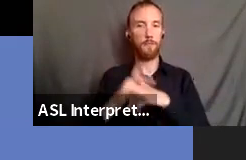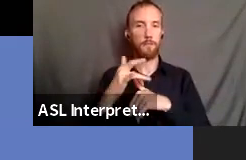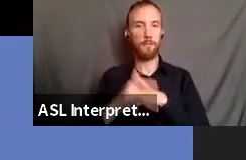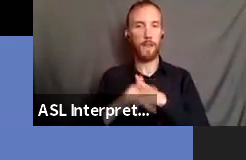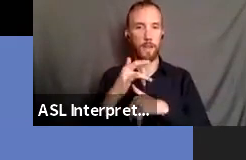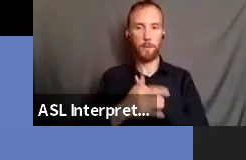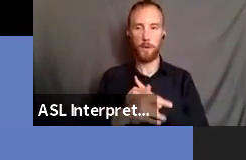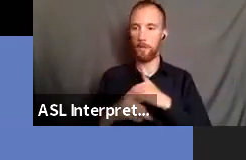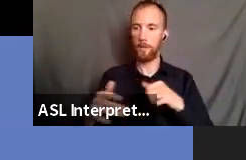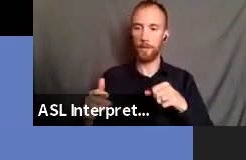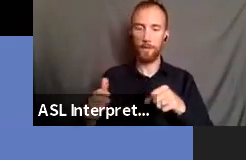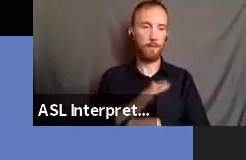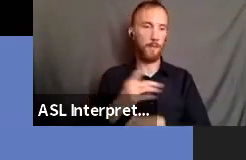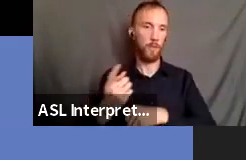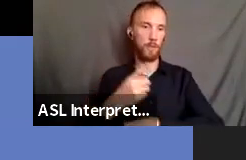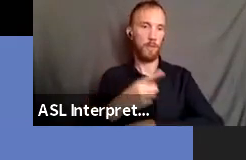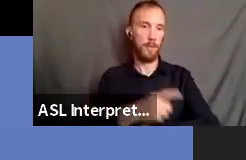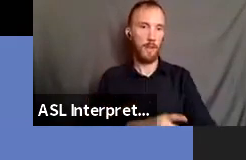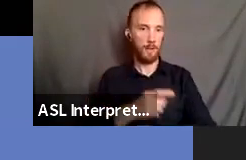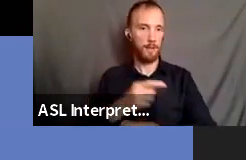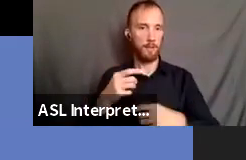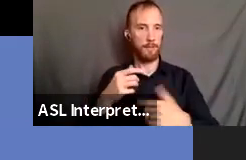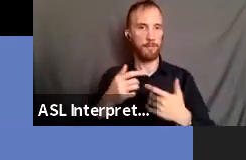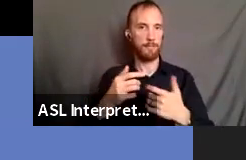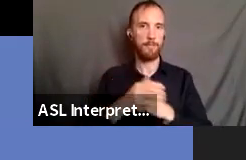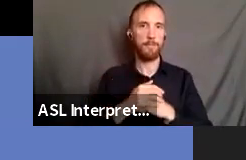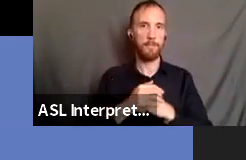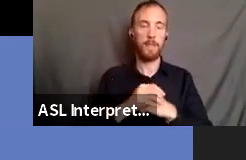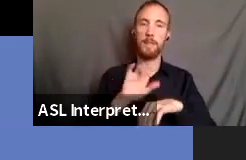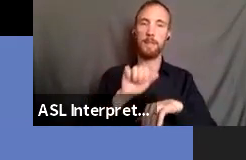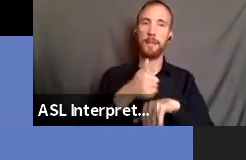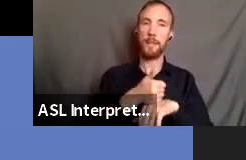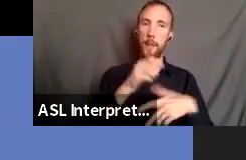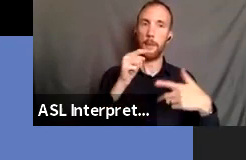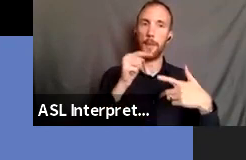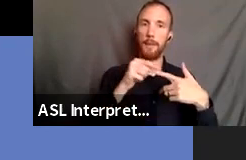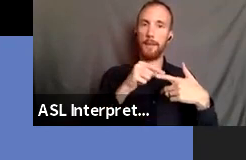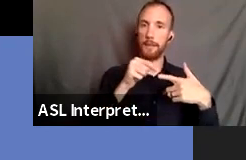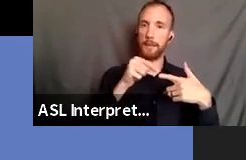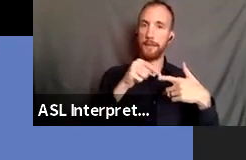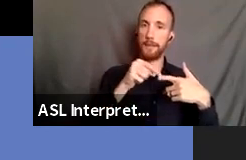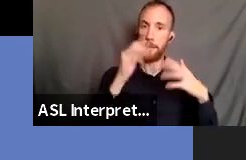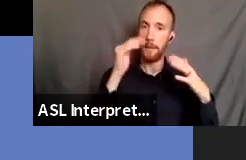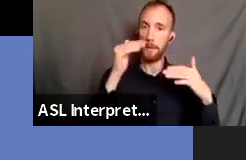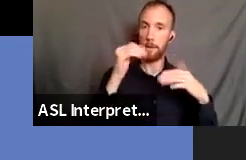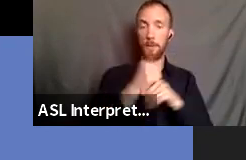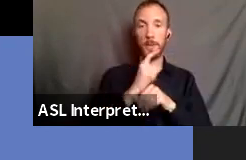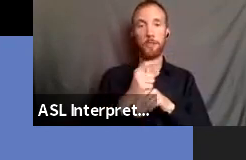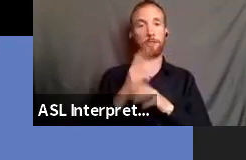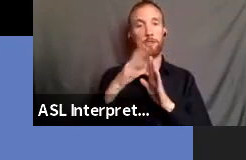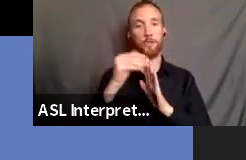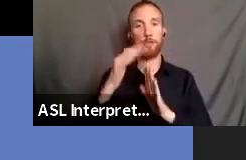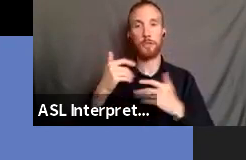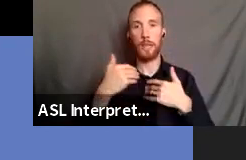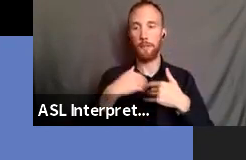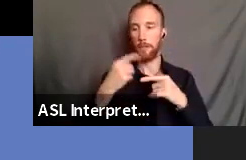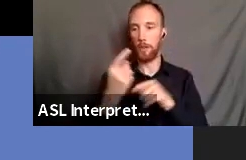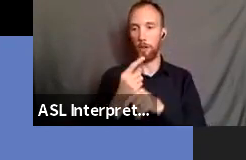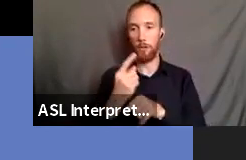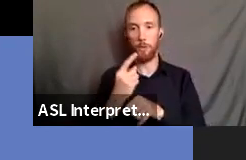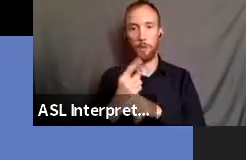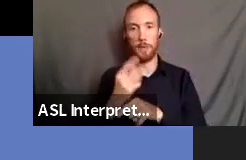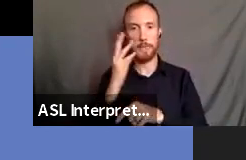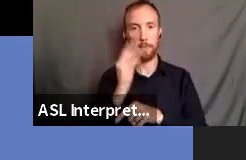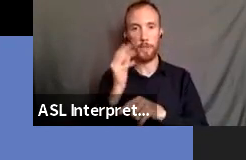contractual day by setting this expectation we are seeking to ensure that students receive a comparable instructional experience to